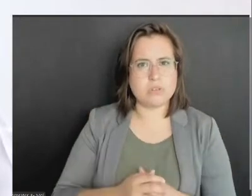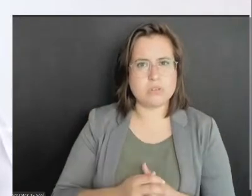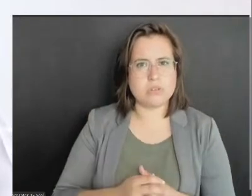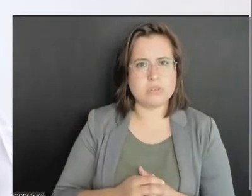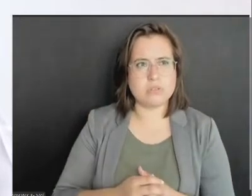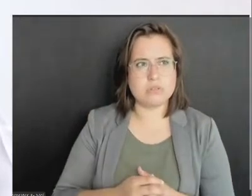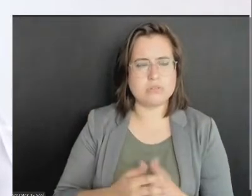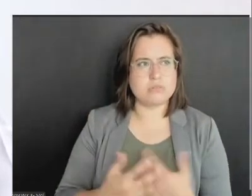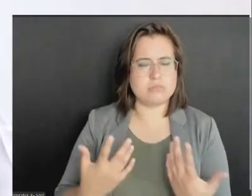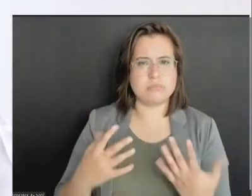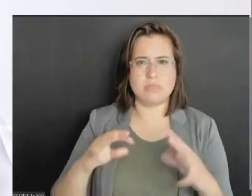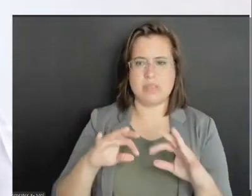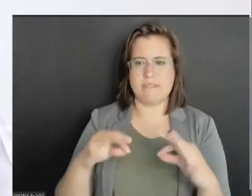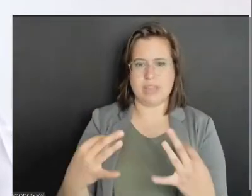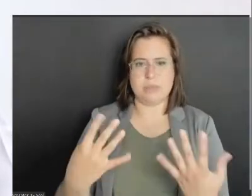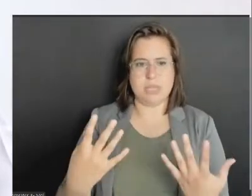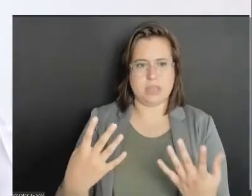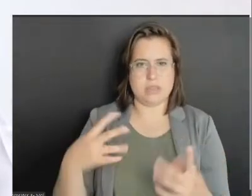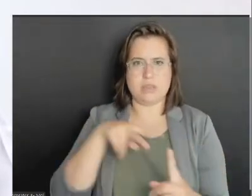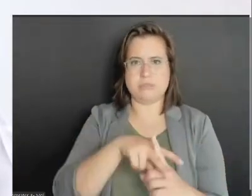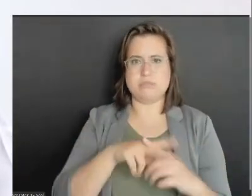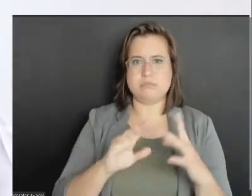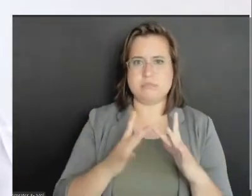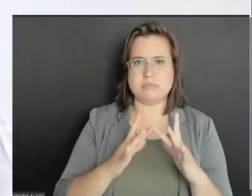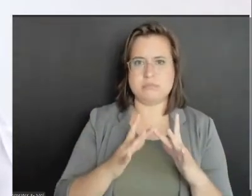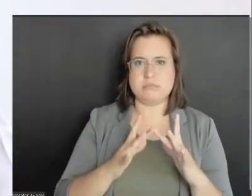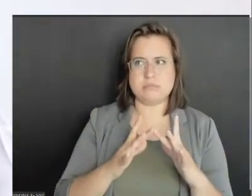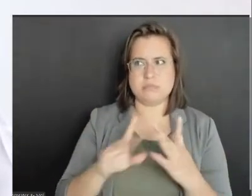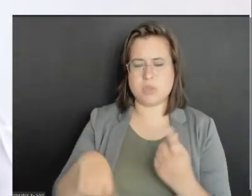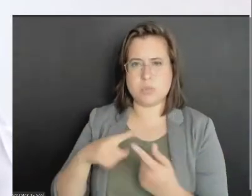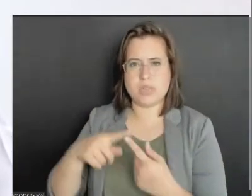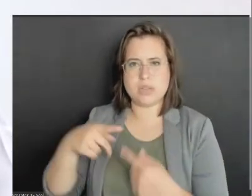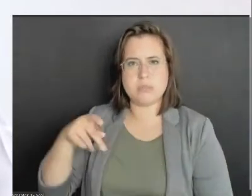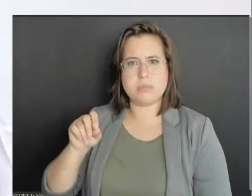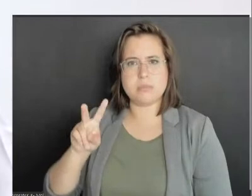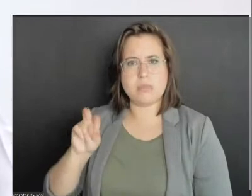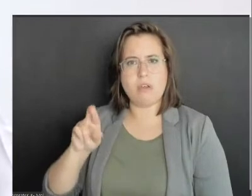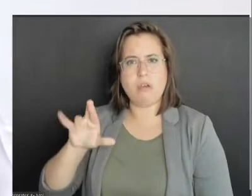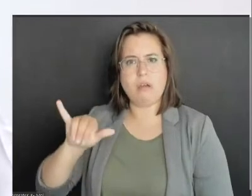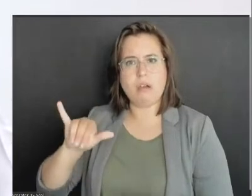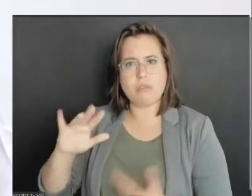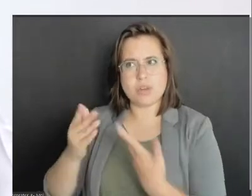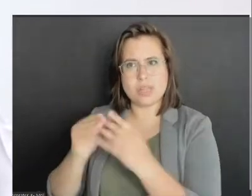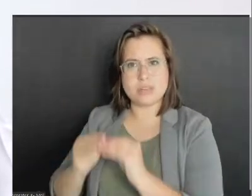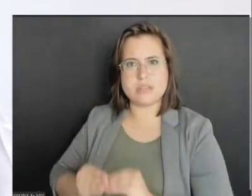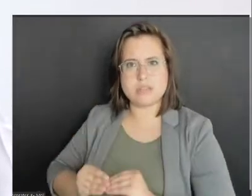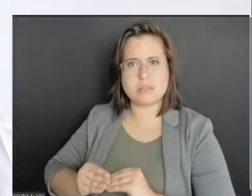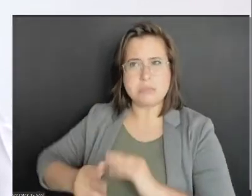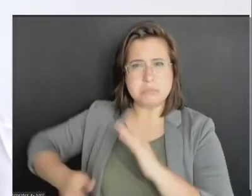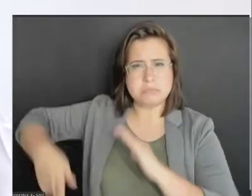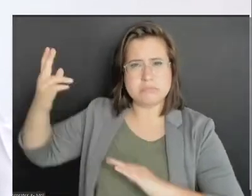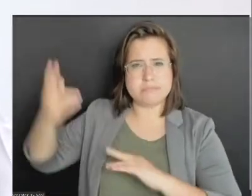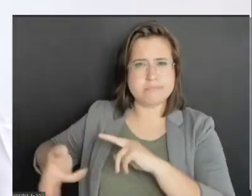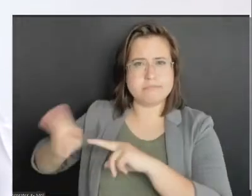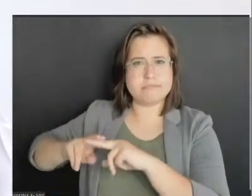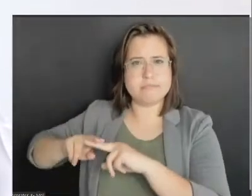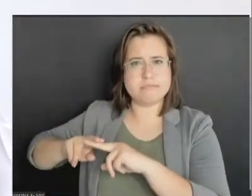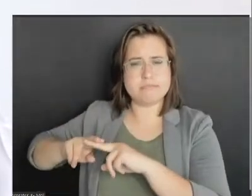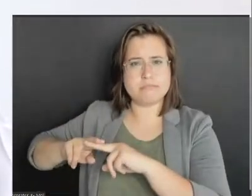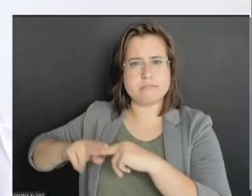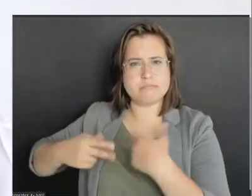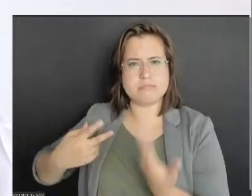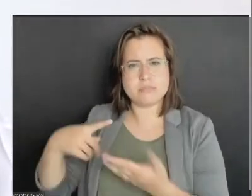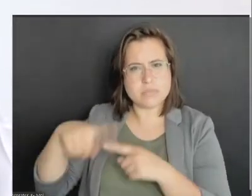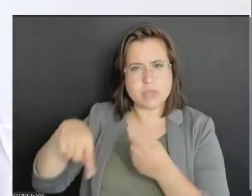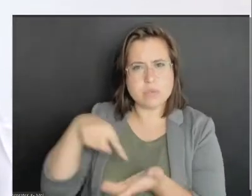hook up when the poverty rates in some of these communities are so high and they cannot